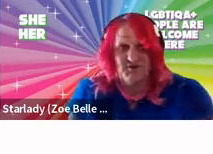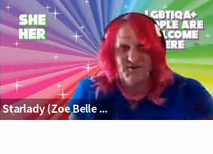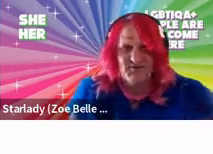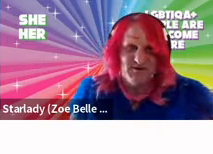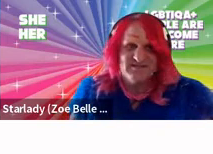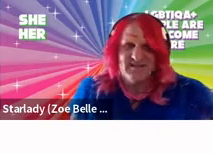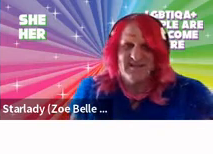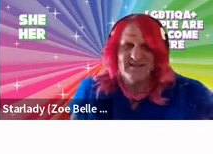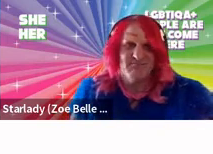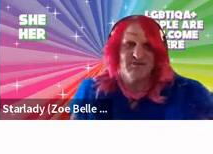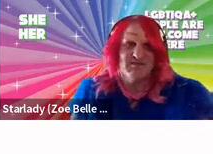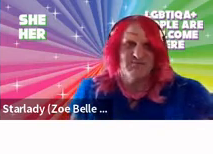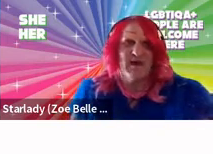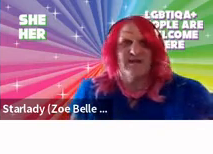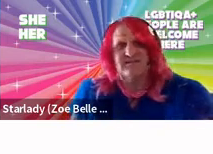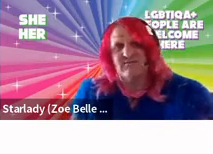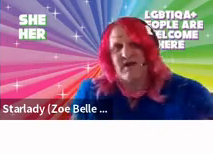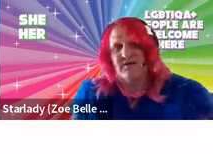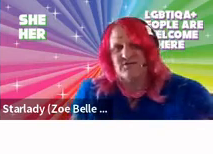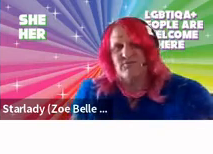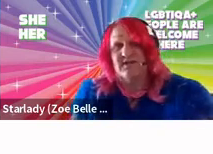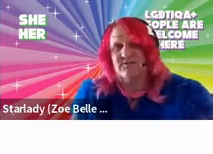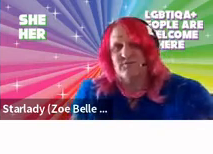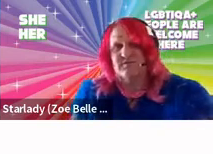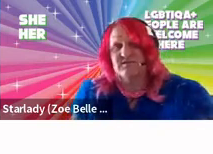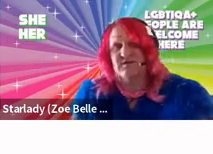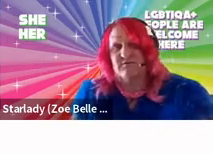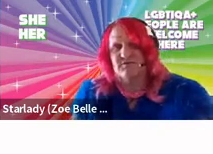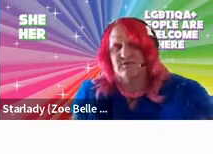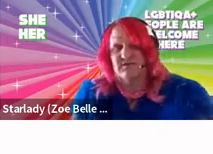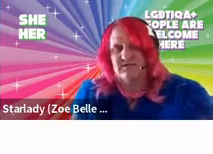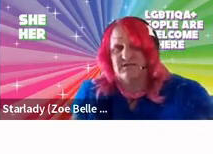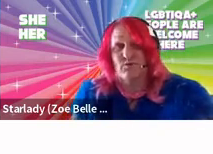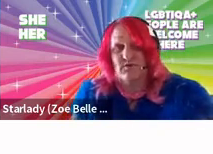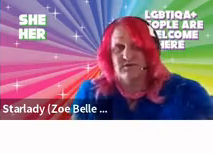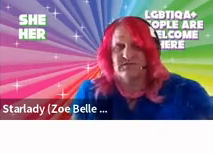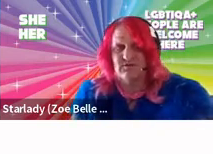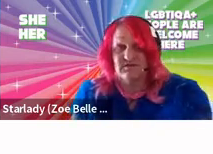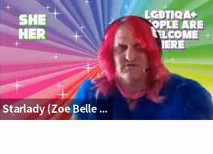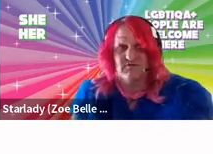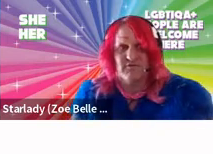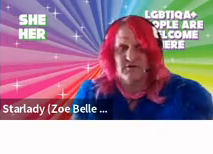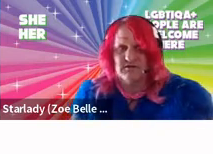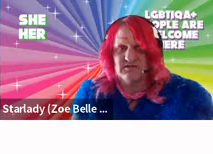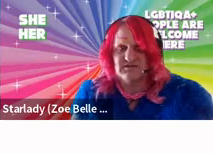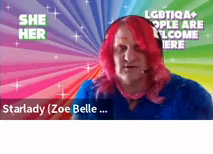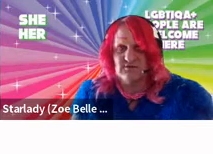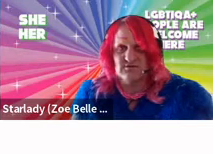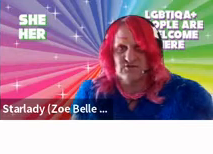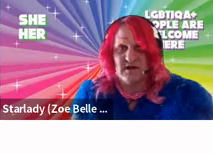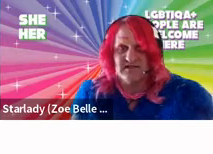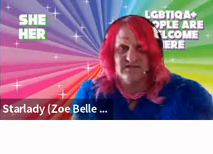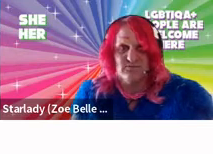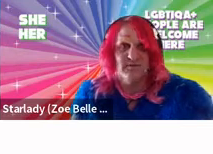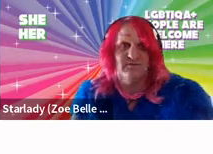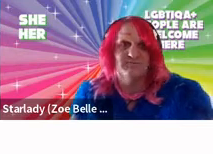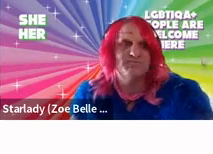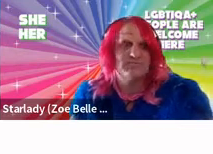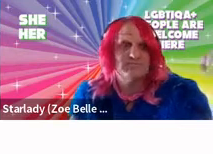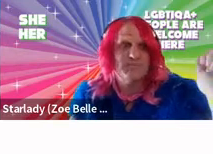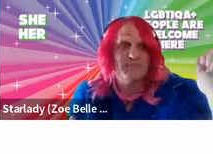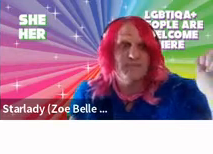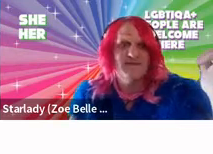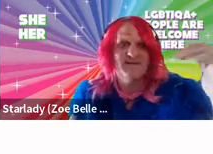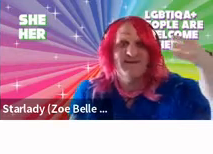of, recently some of the debates around trans women's inclusions in sports has really sort of focused on trans